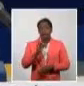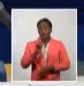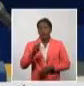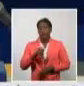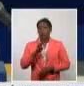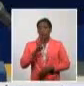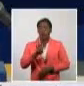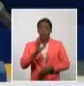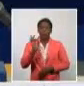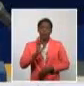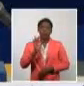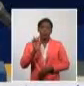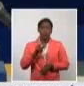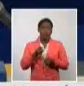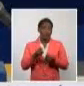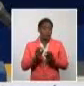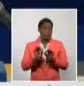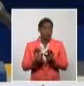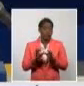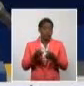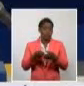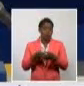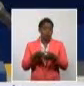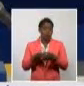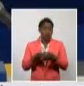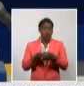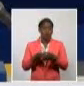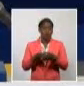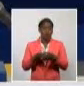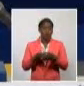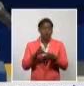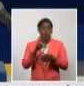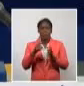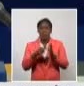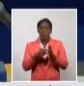because they are figures not to be